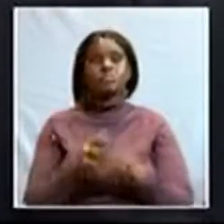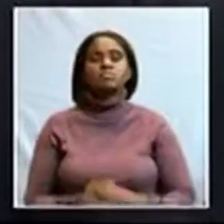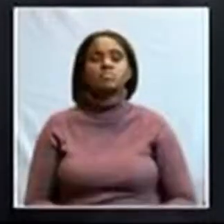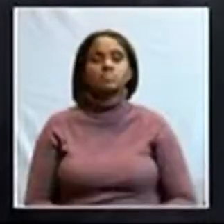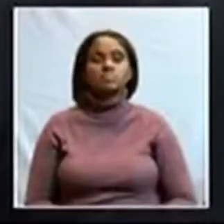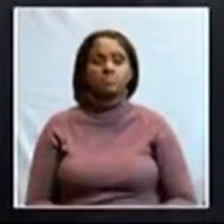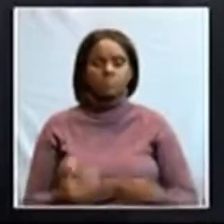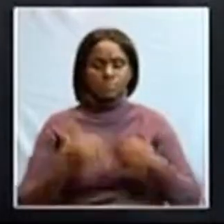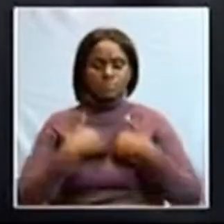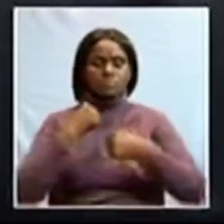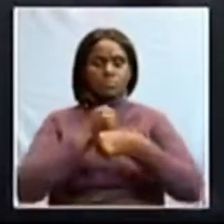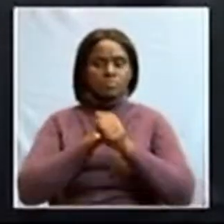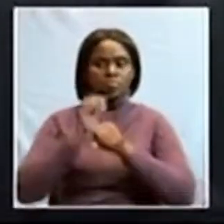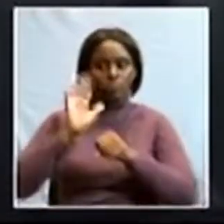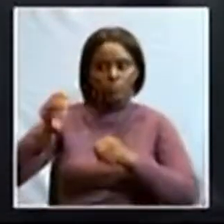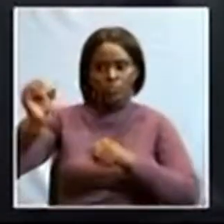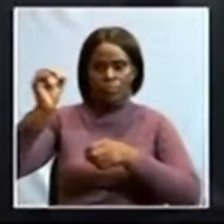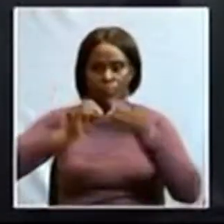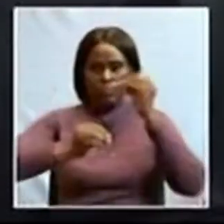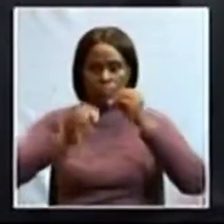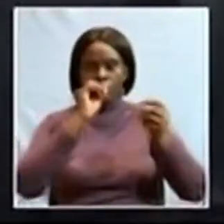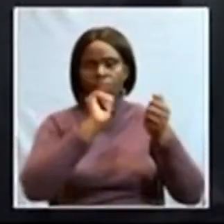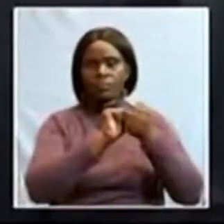They have created their own query.